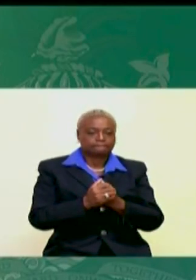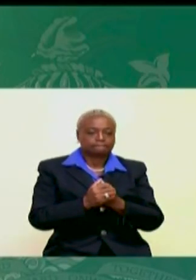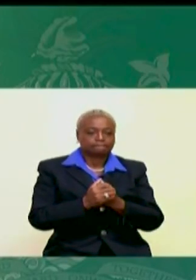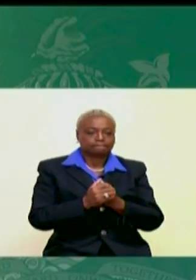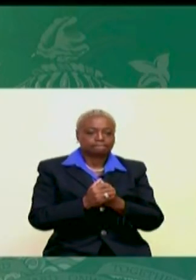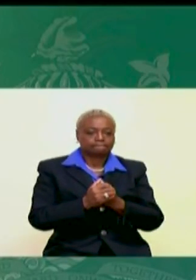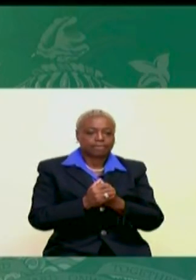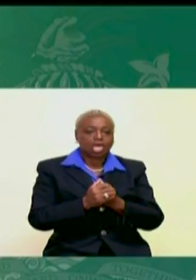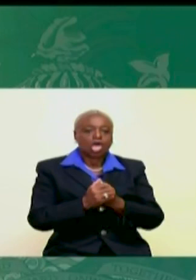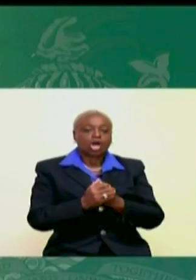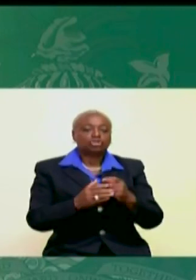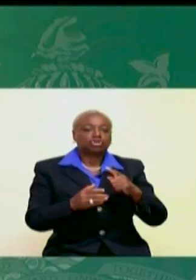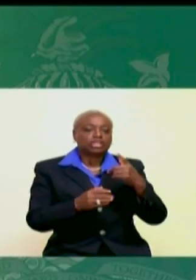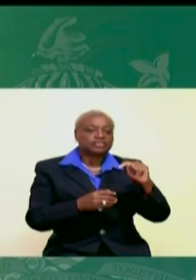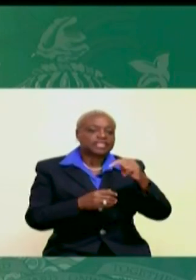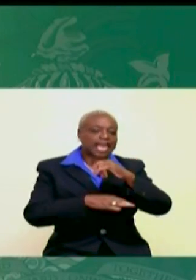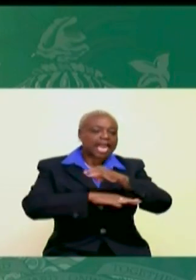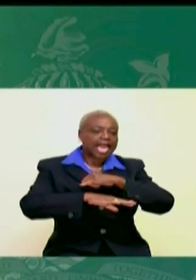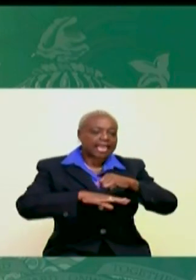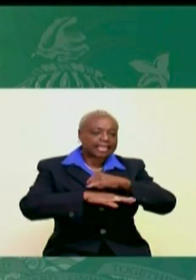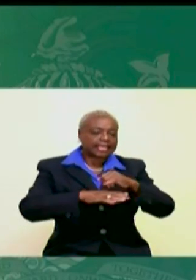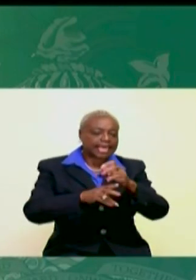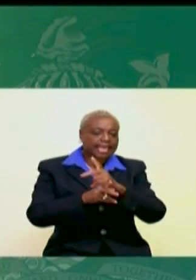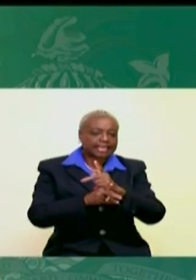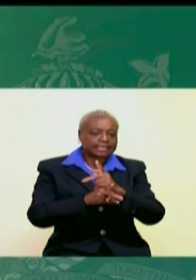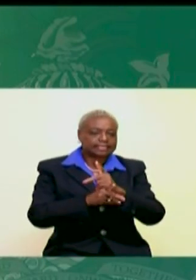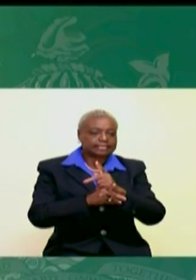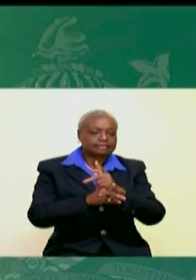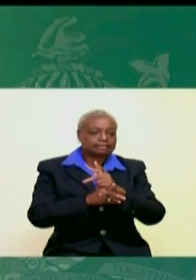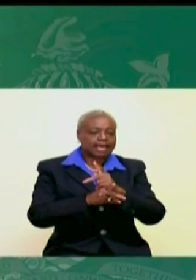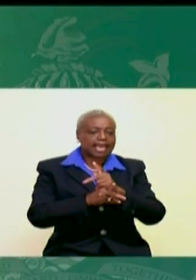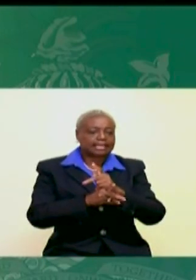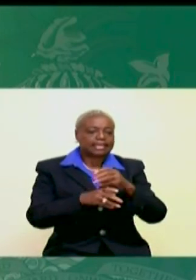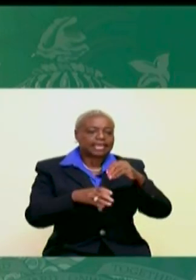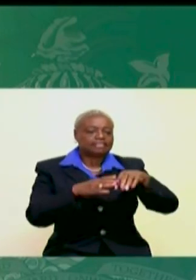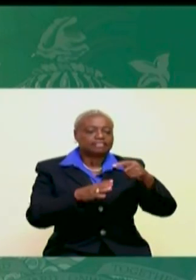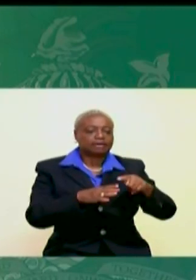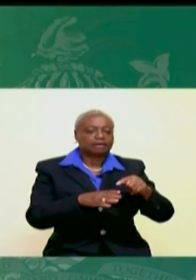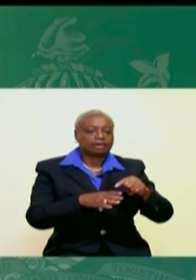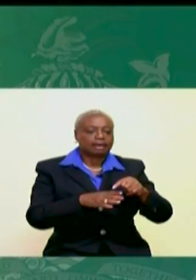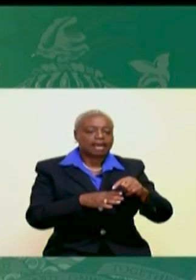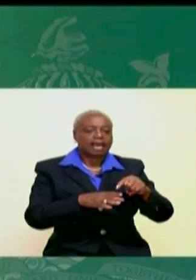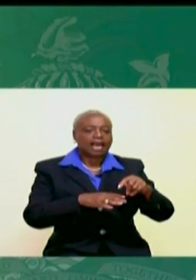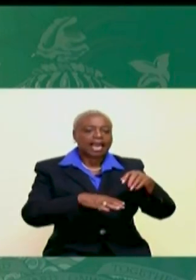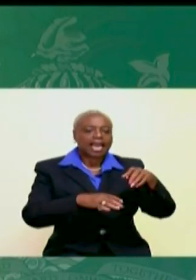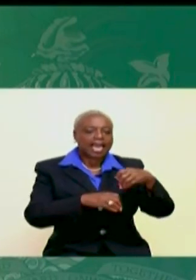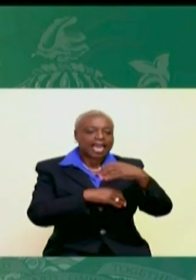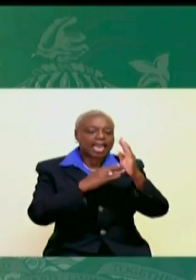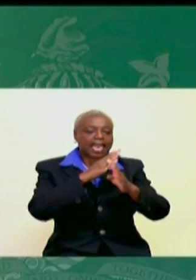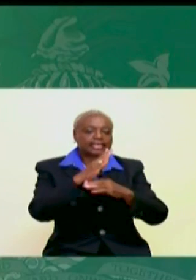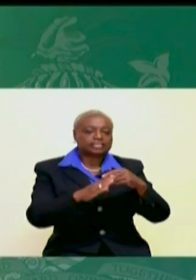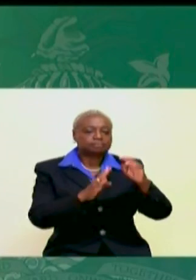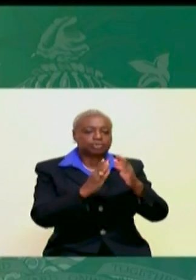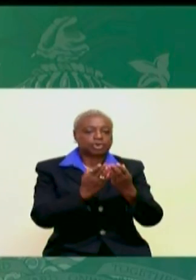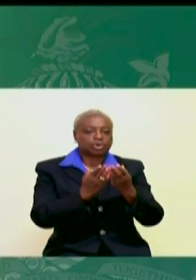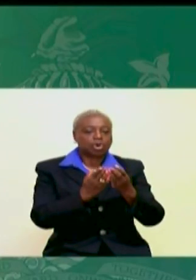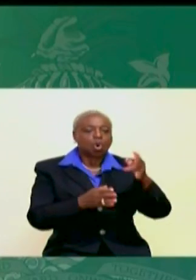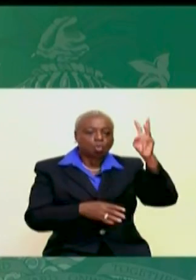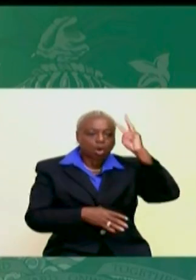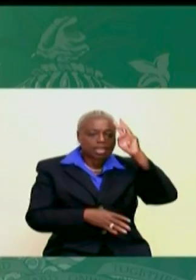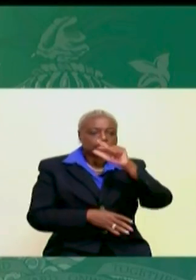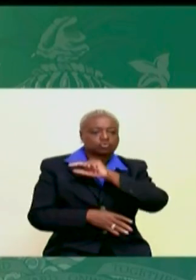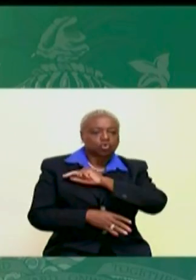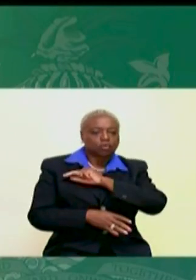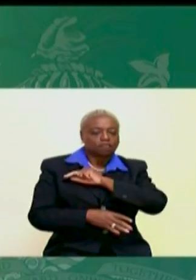Contrary to the debonair island tycoon image depicted in the Bahamas handbook, Wallace Groves, who purchased Freeport,